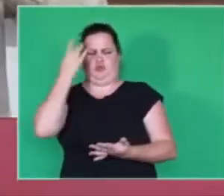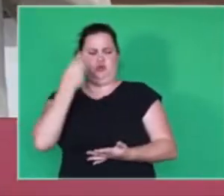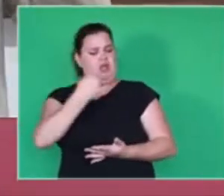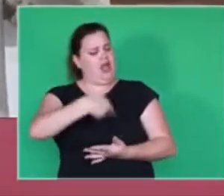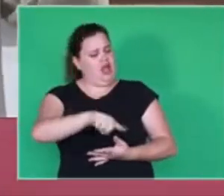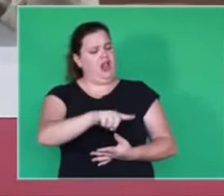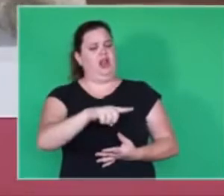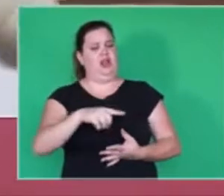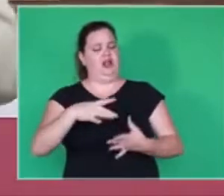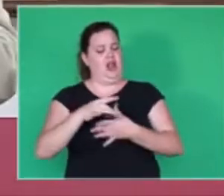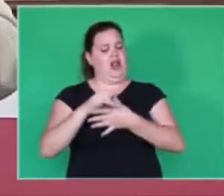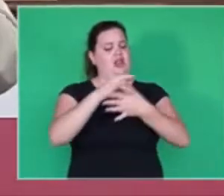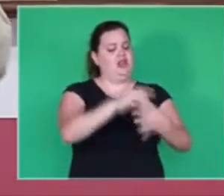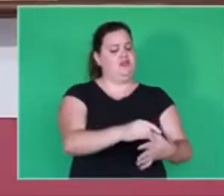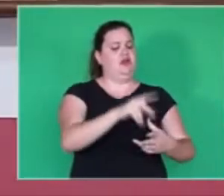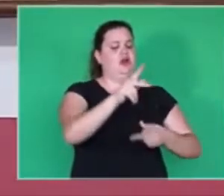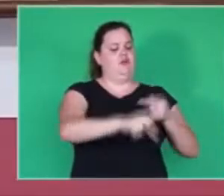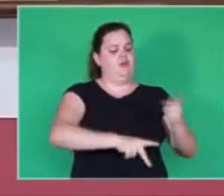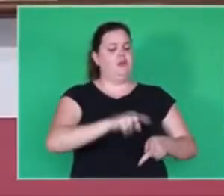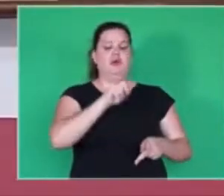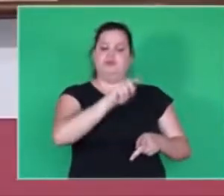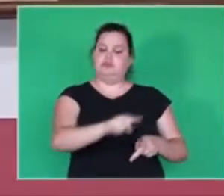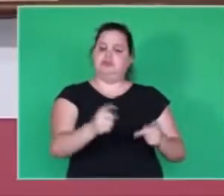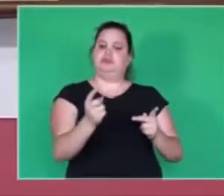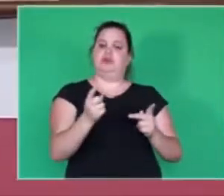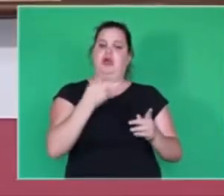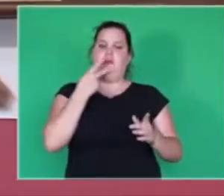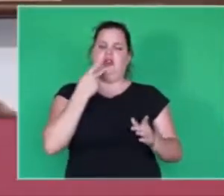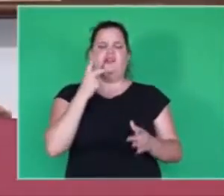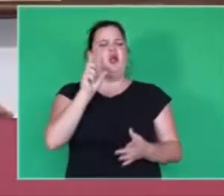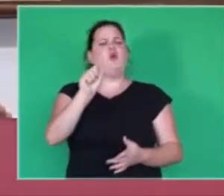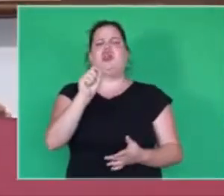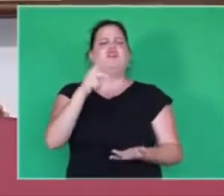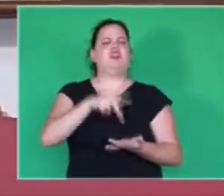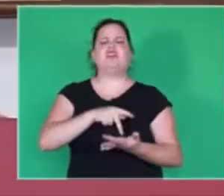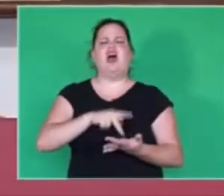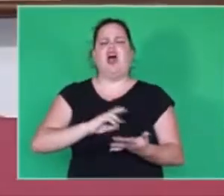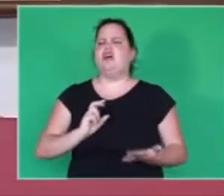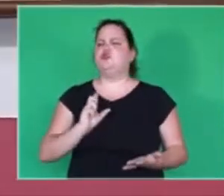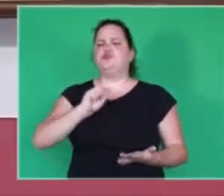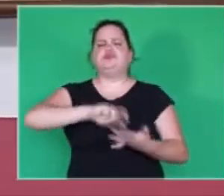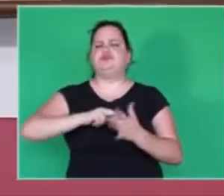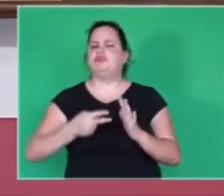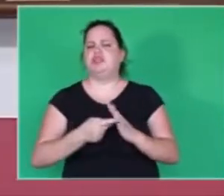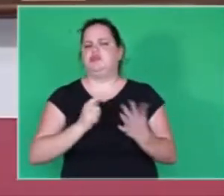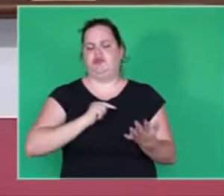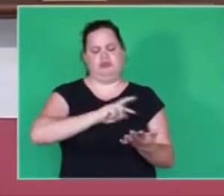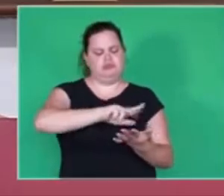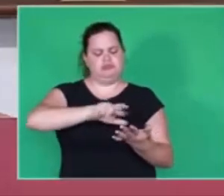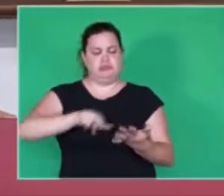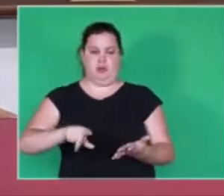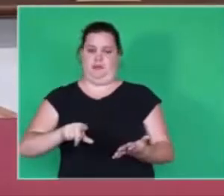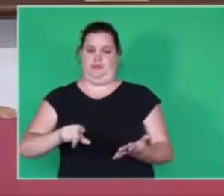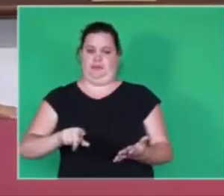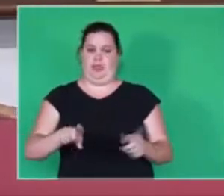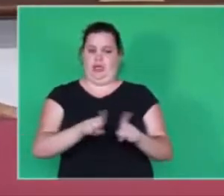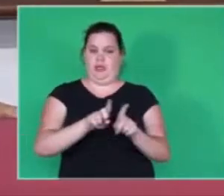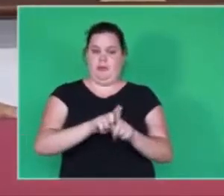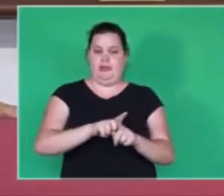Areopagus. He received people there. They discussed things, whether it was true or not. And even